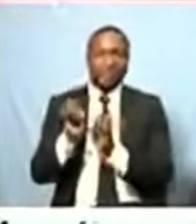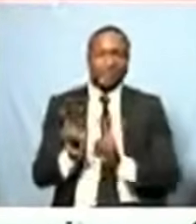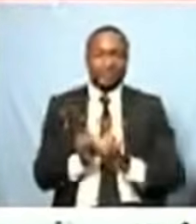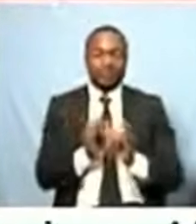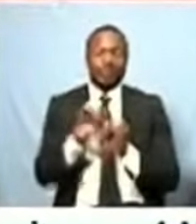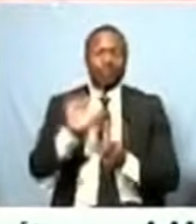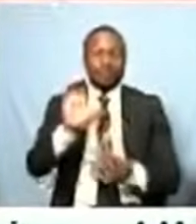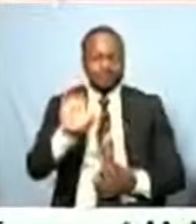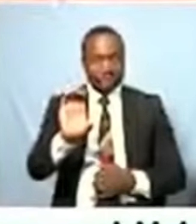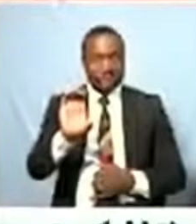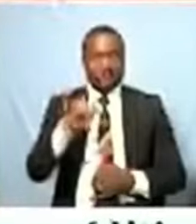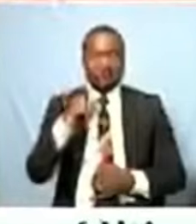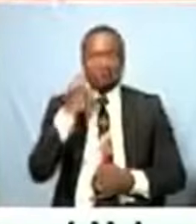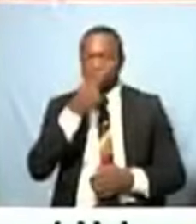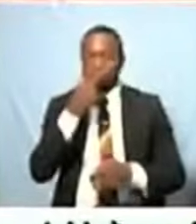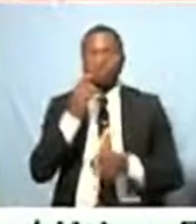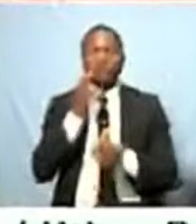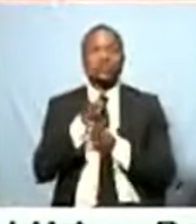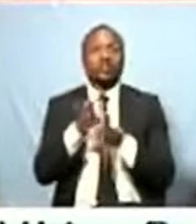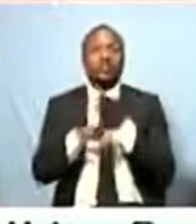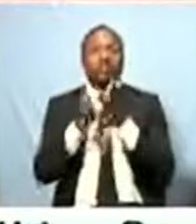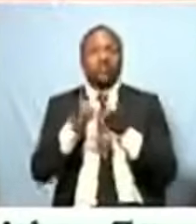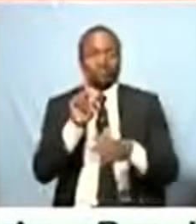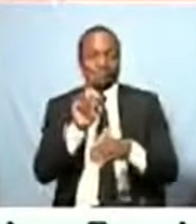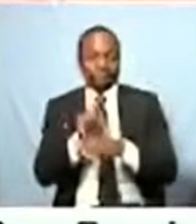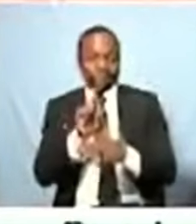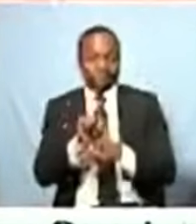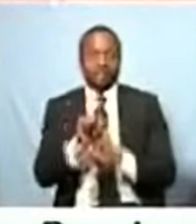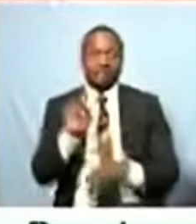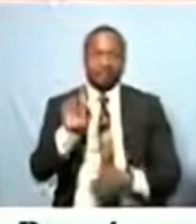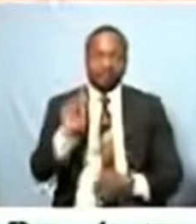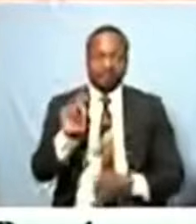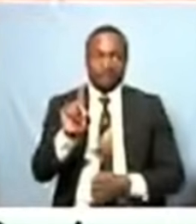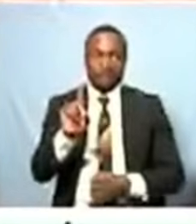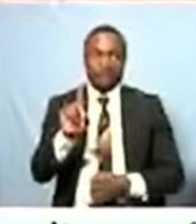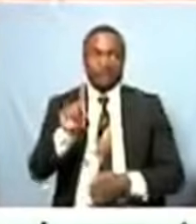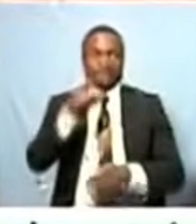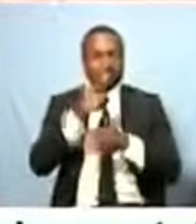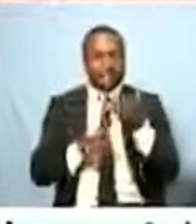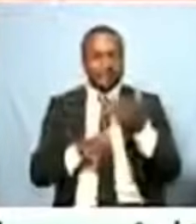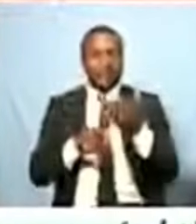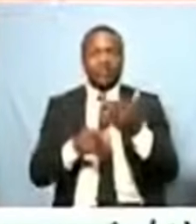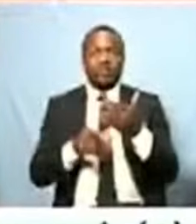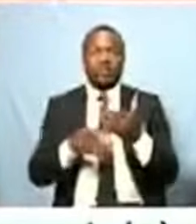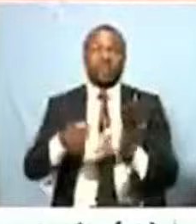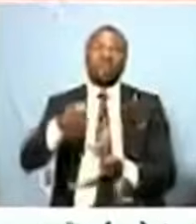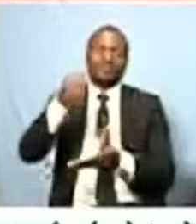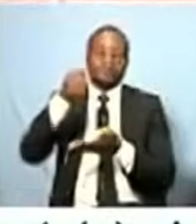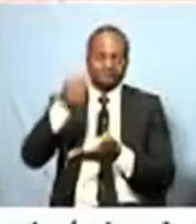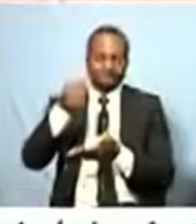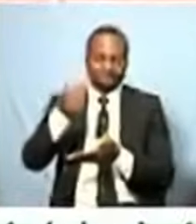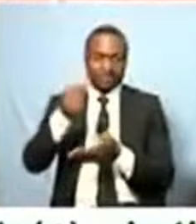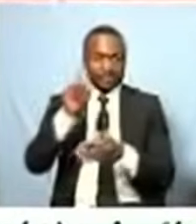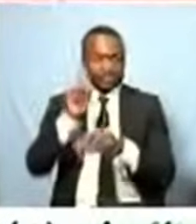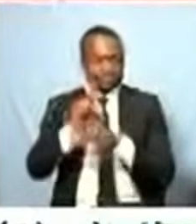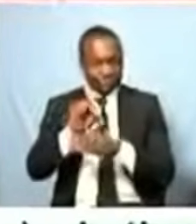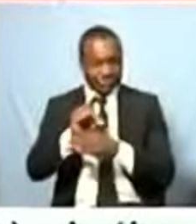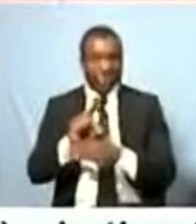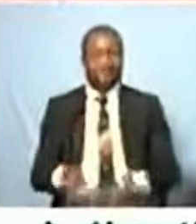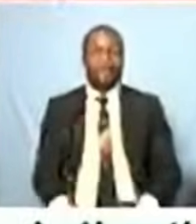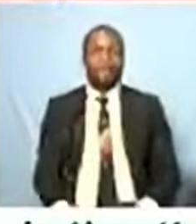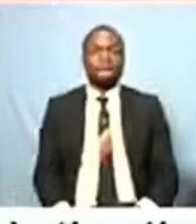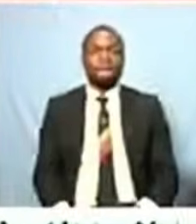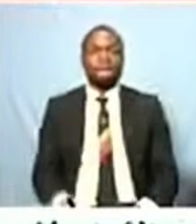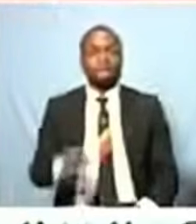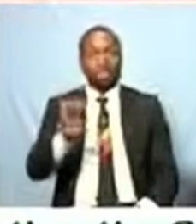C, who the contractor for the project is. D, what the estimated cost of the project is.